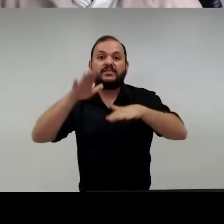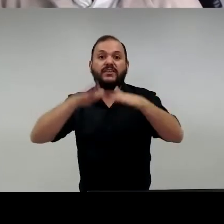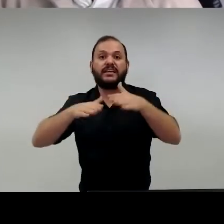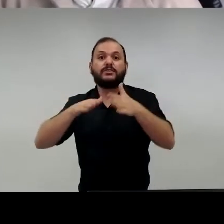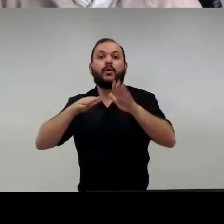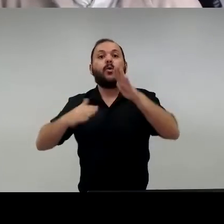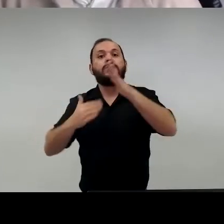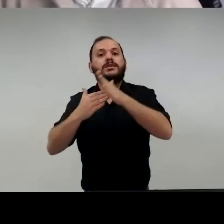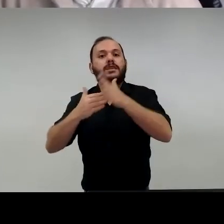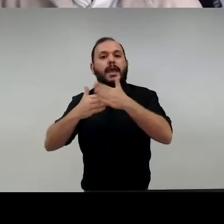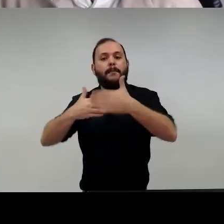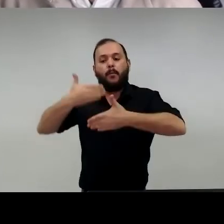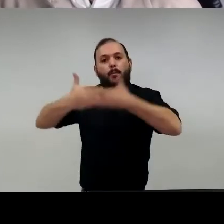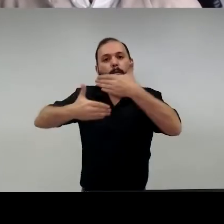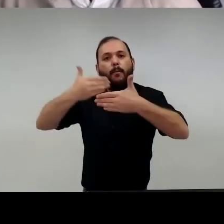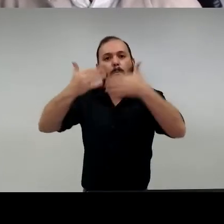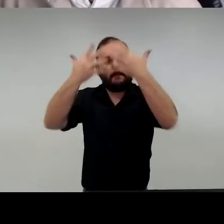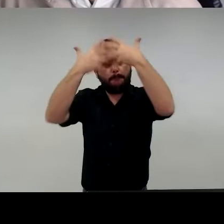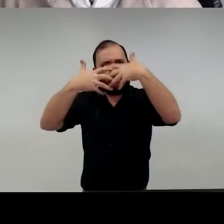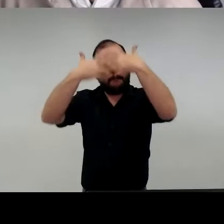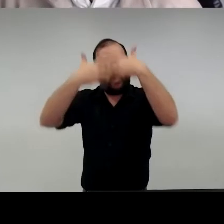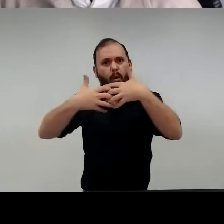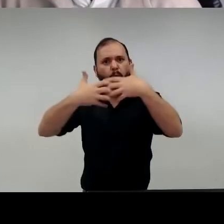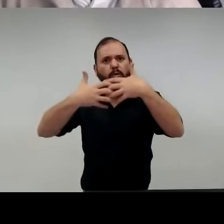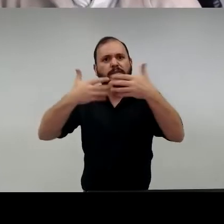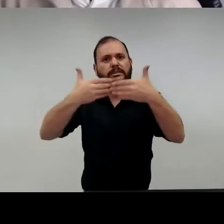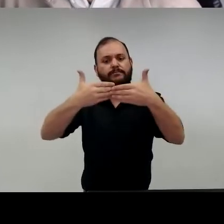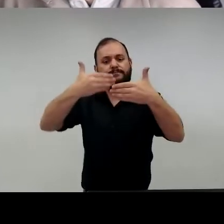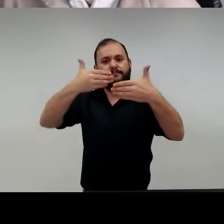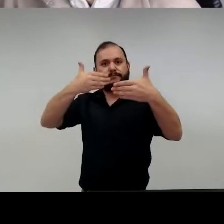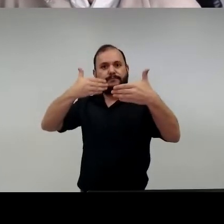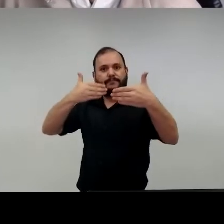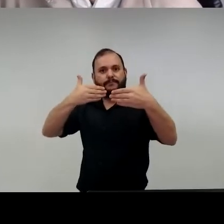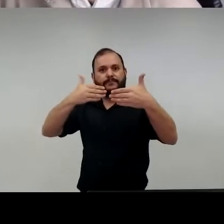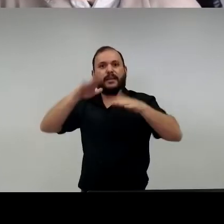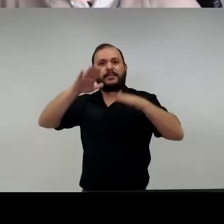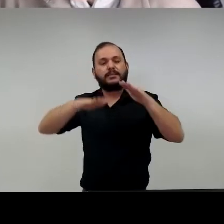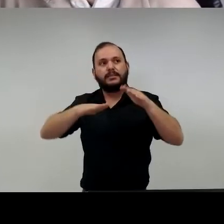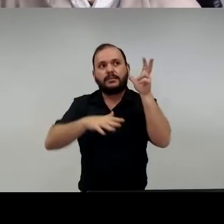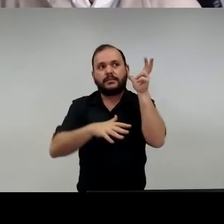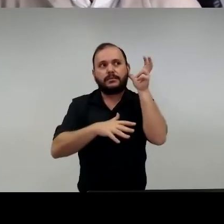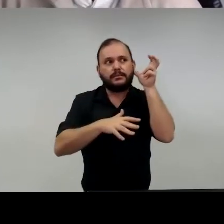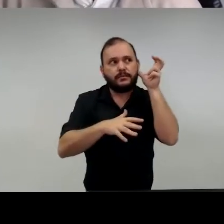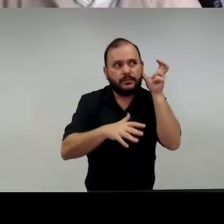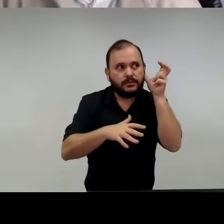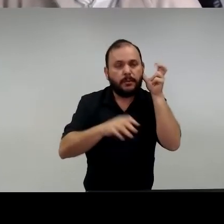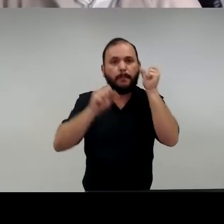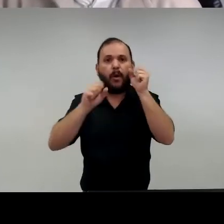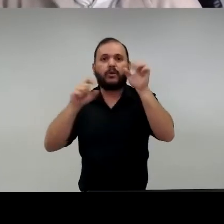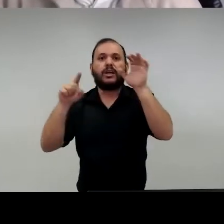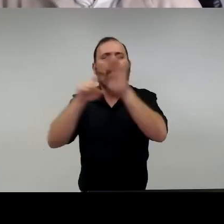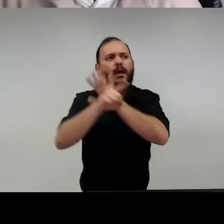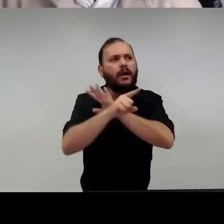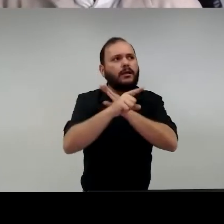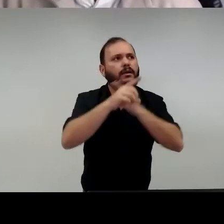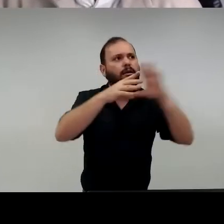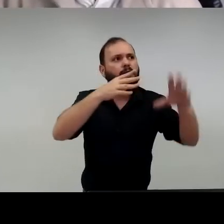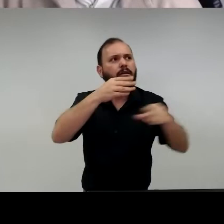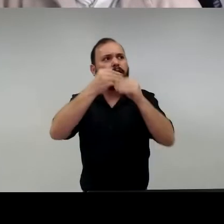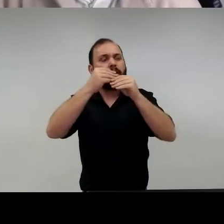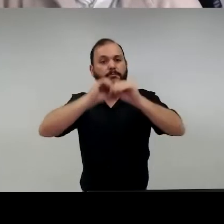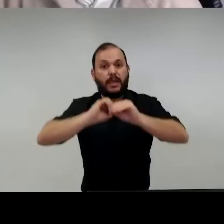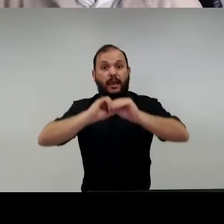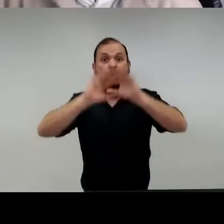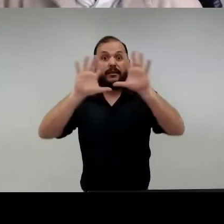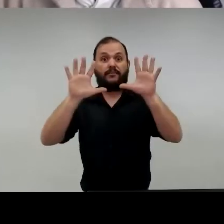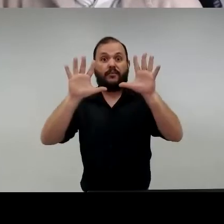you process short interventions and then you can ask for clarification. So the cognitive pressure may not